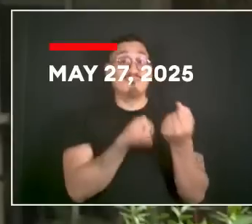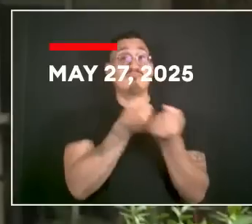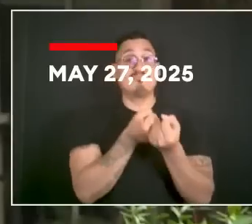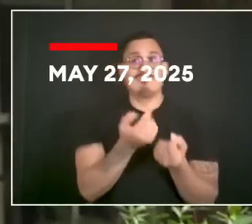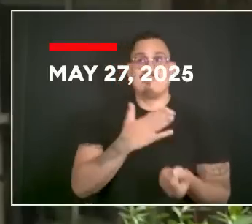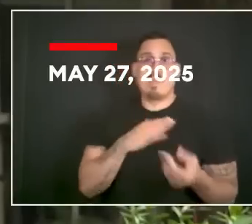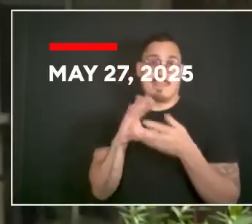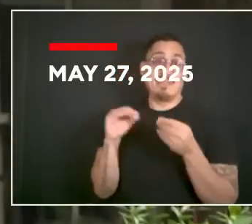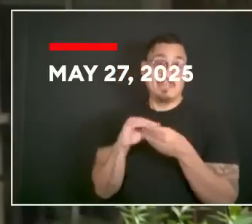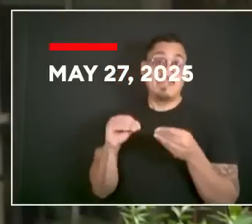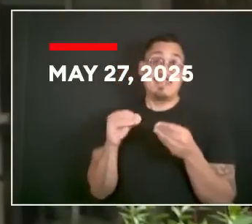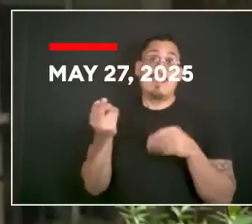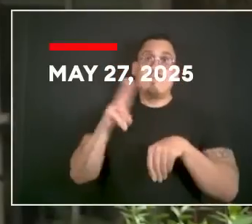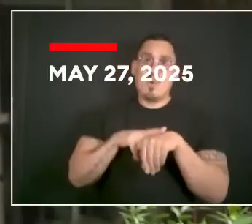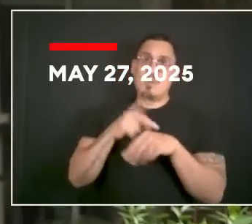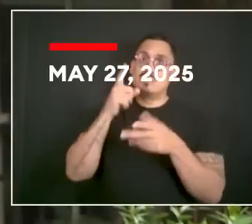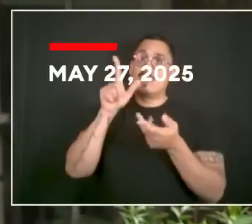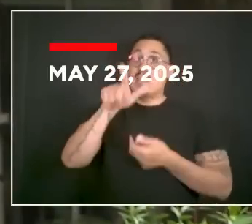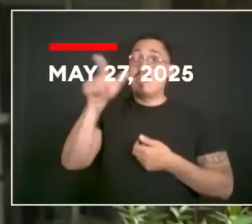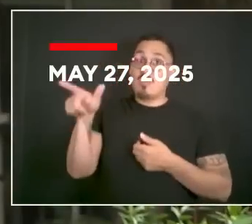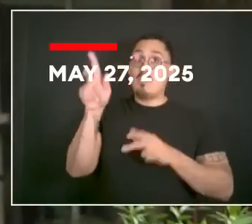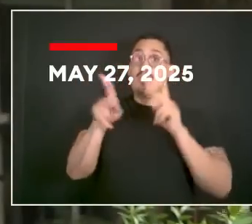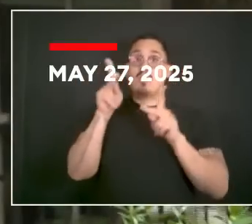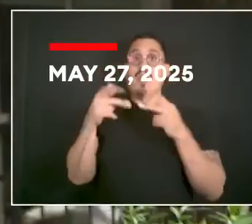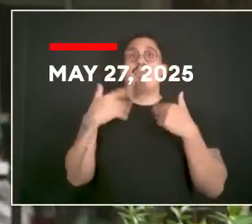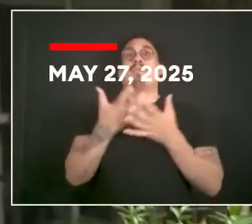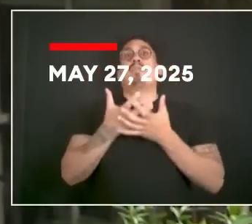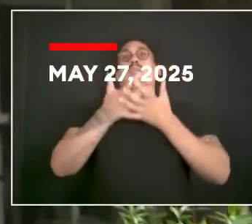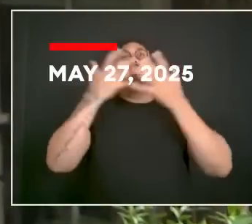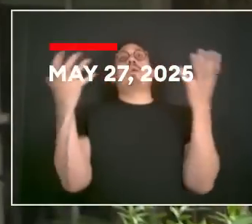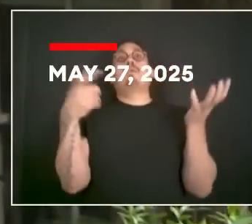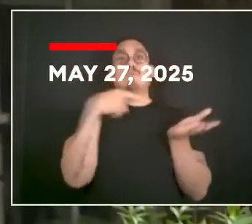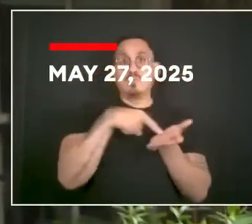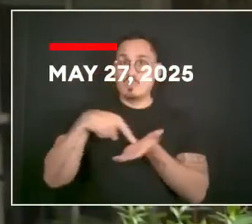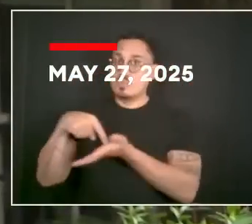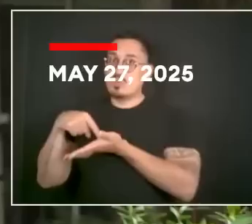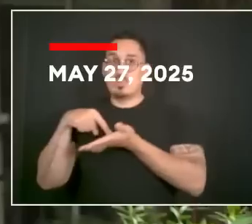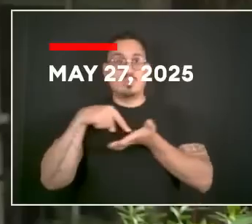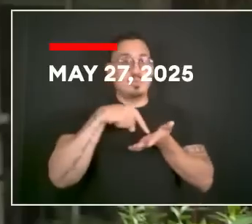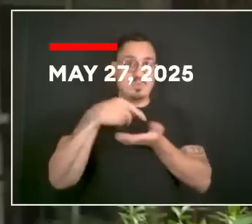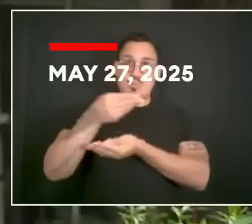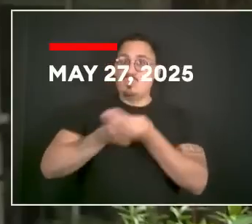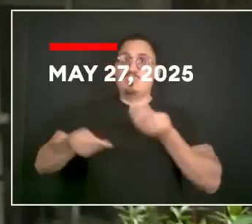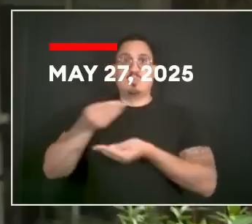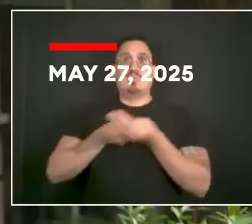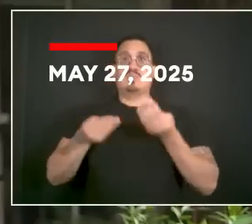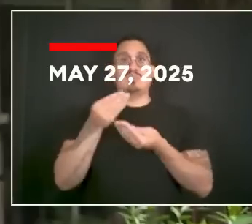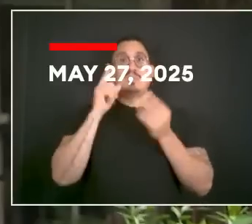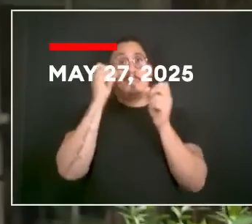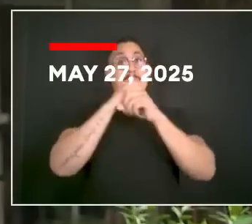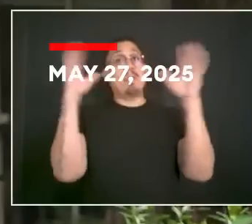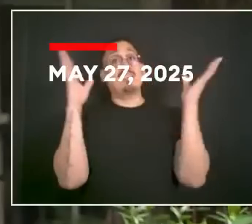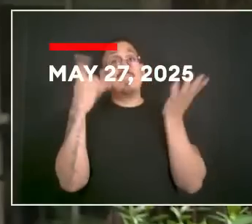pay for, and it costs a lot of money. Now imagine having them, if they have that cost, and they cannot share the cost through their tenants.